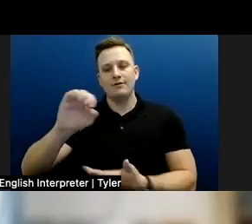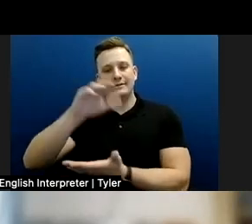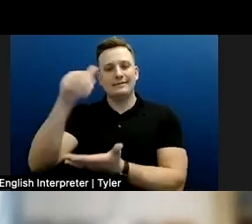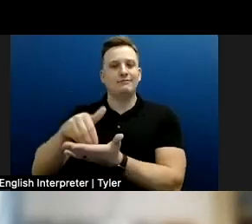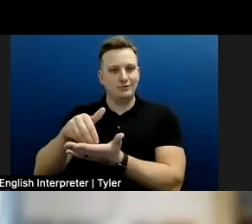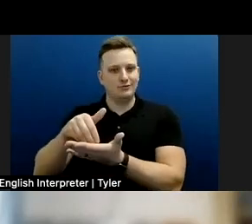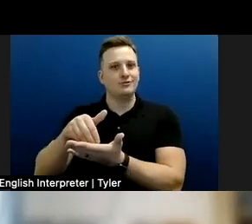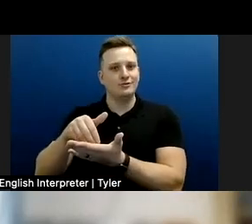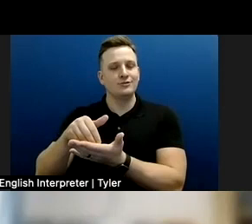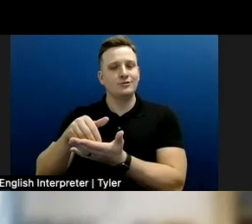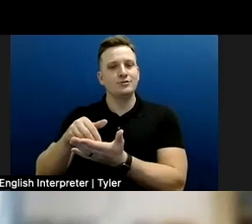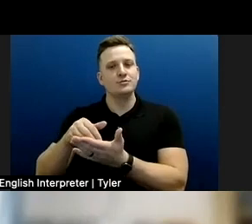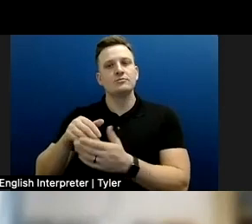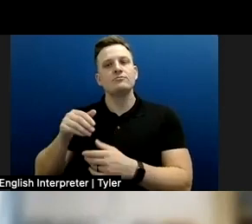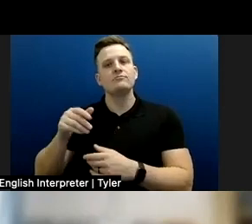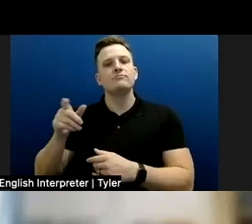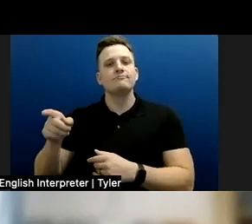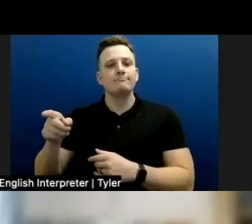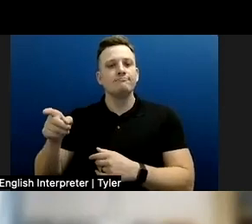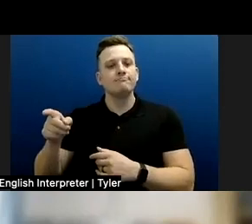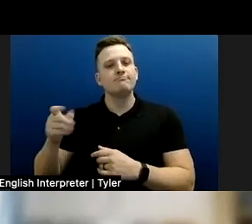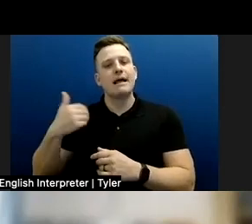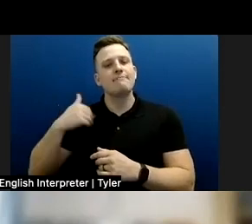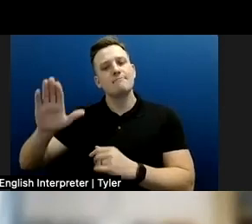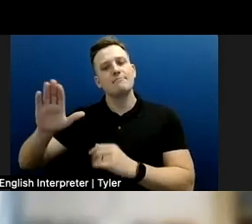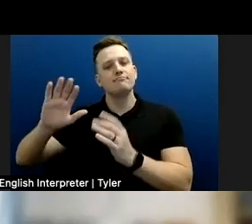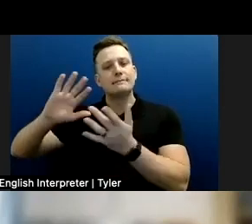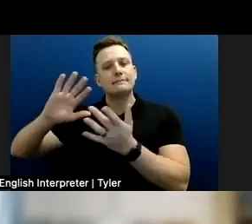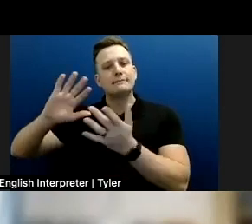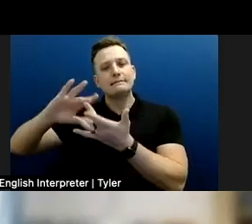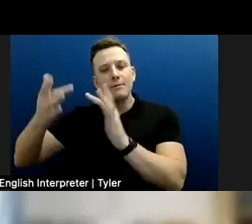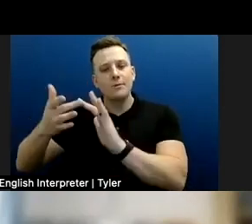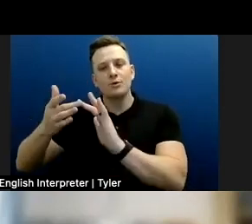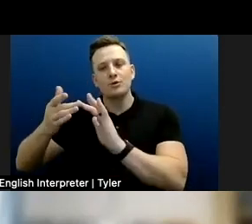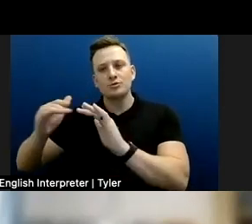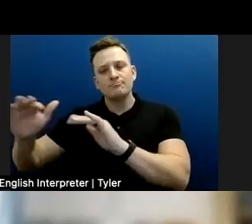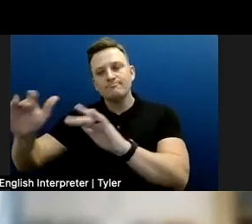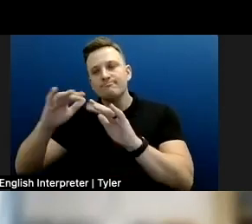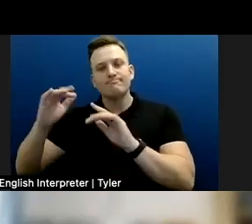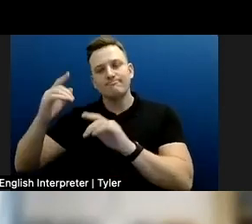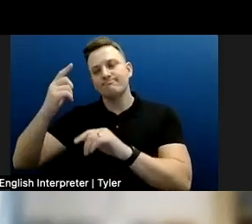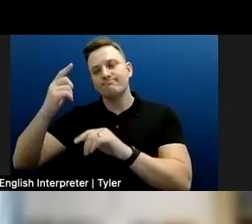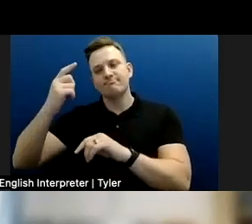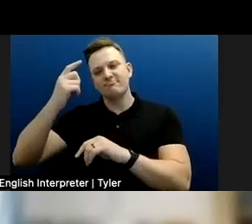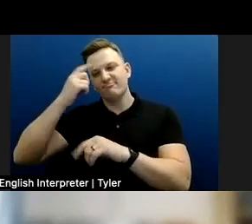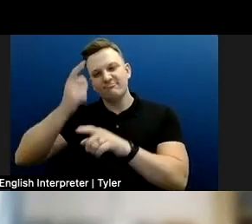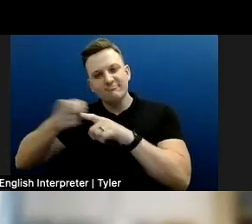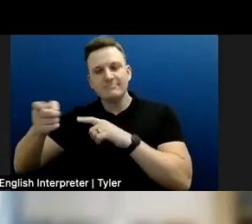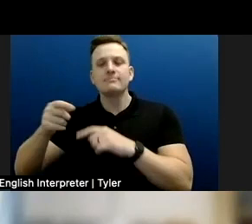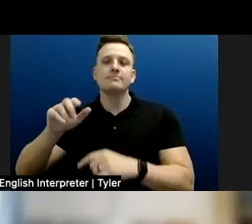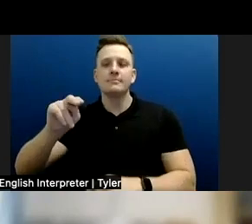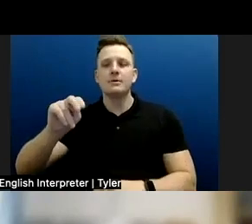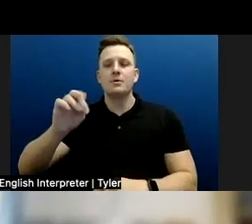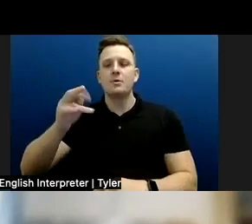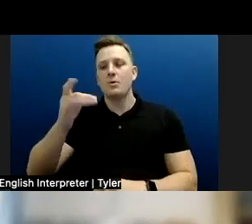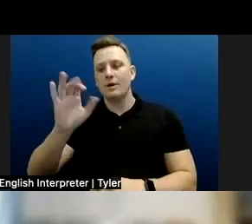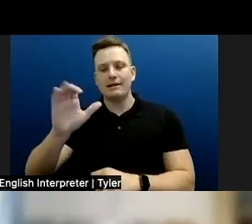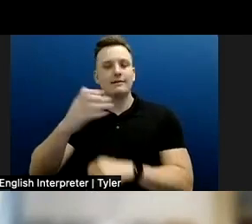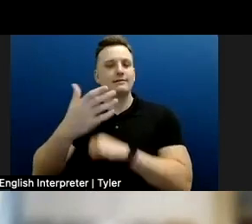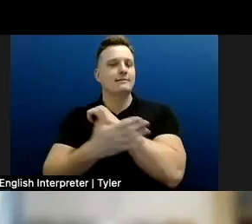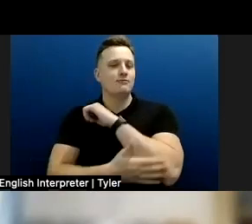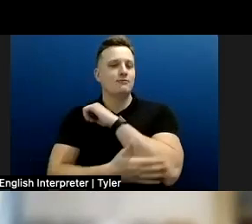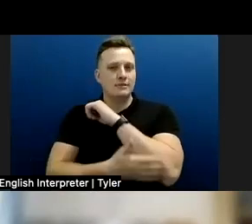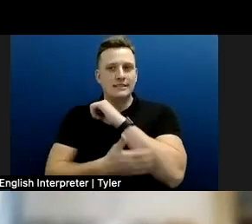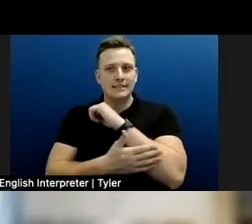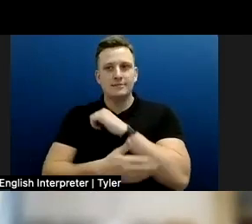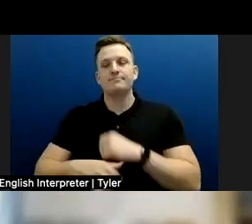cognition network that exists, and has colleagues from across the Nordic countries, colleagues from